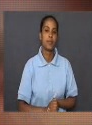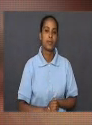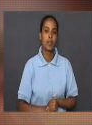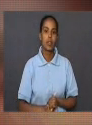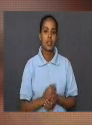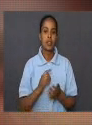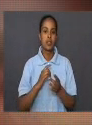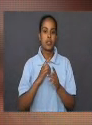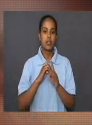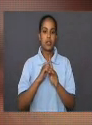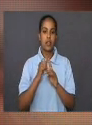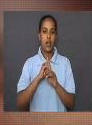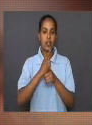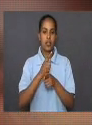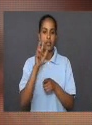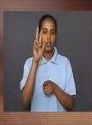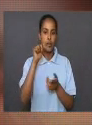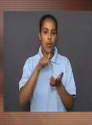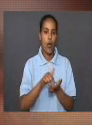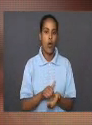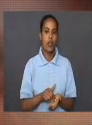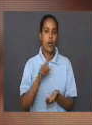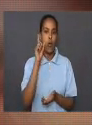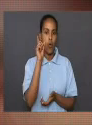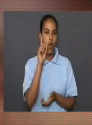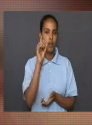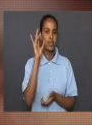solution. The answer is